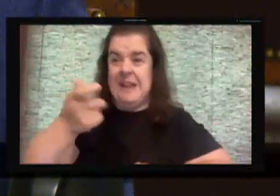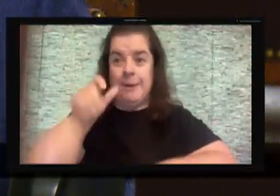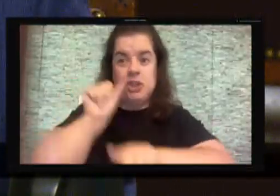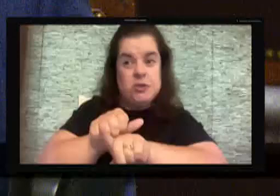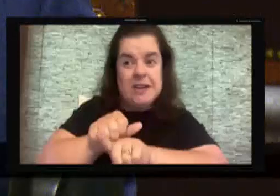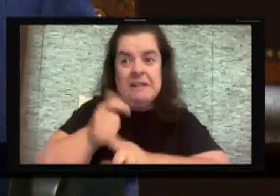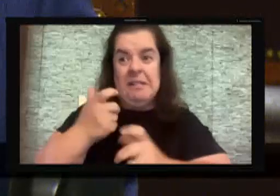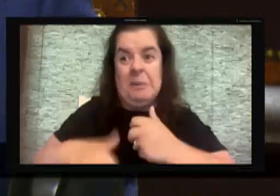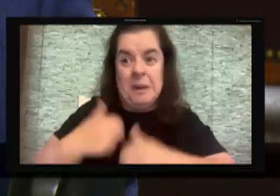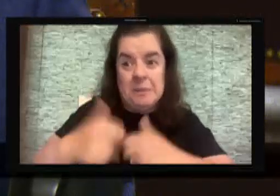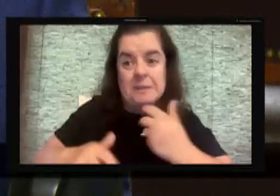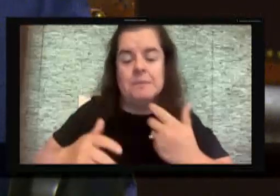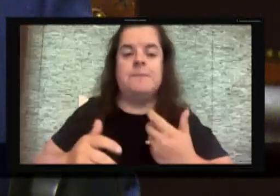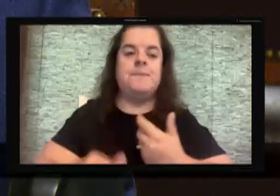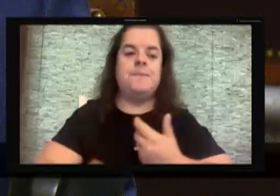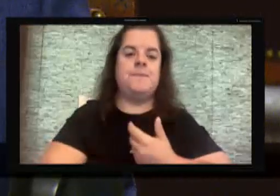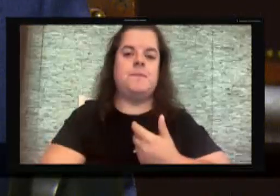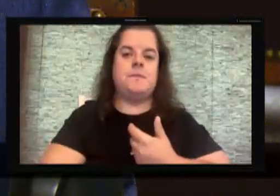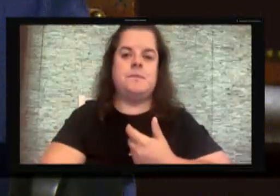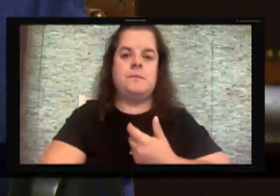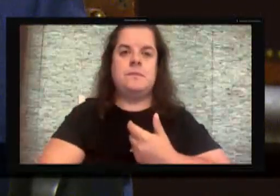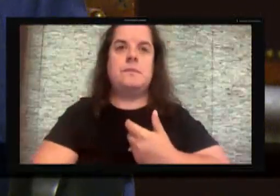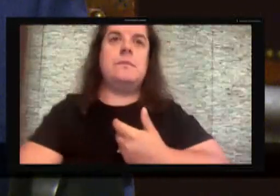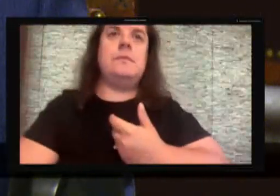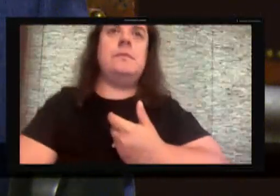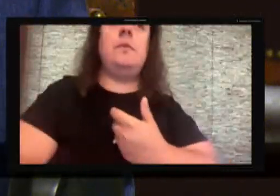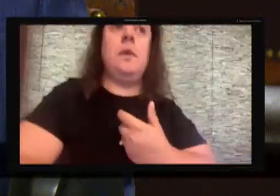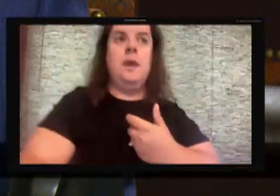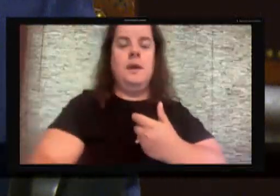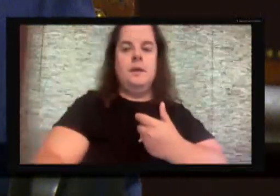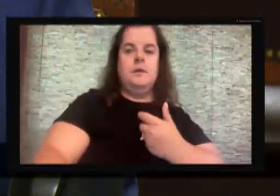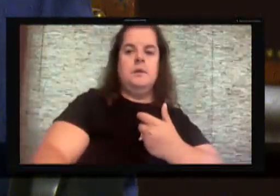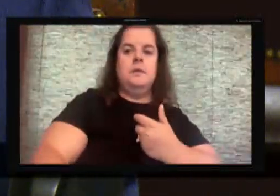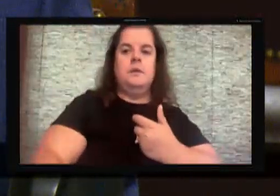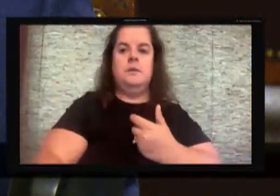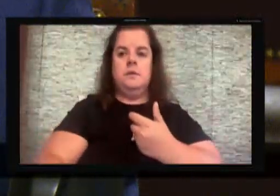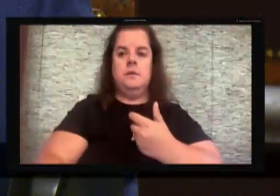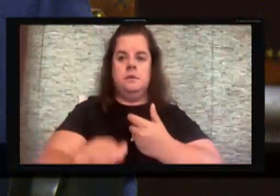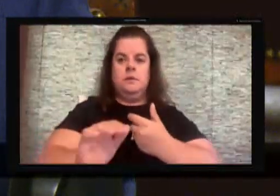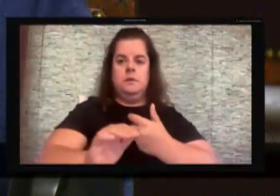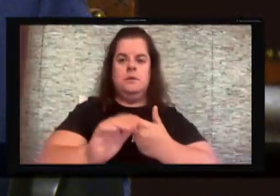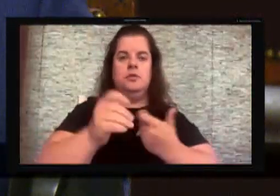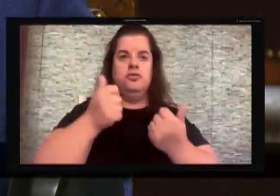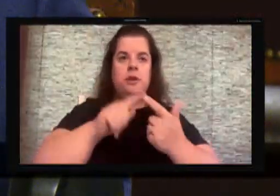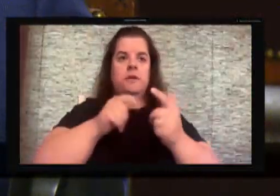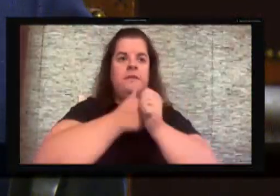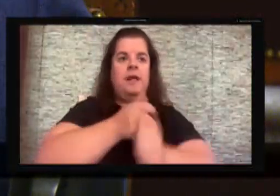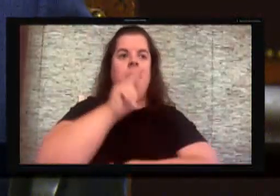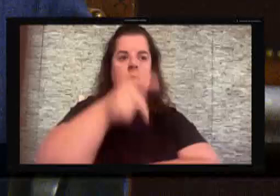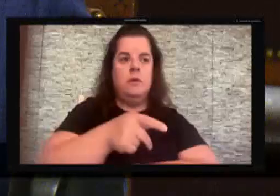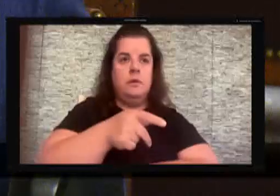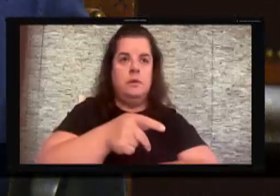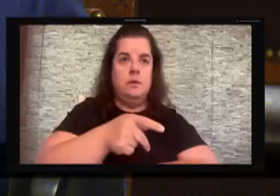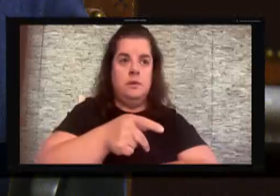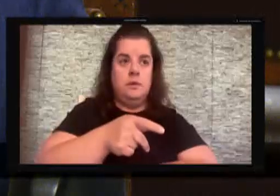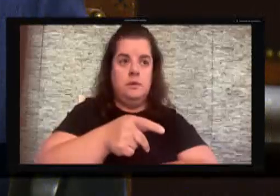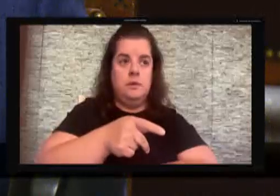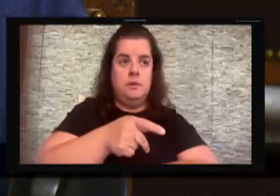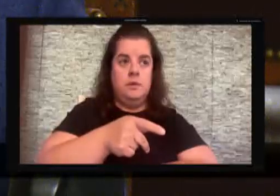and some will intentionally, you know, try to foul it up, I think. But